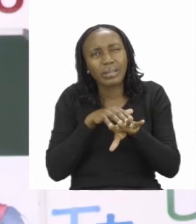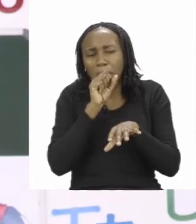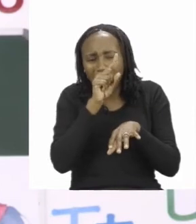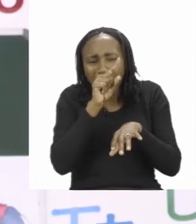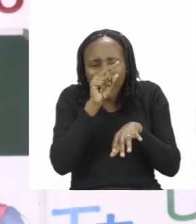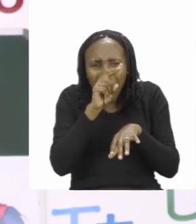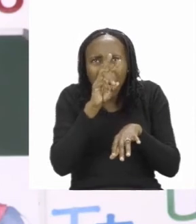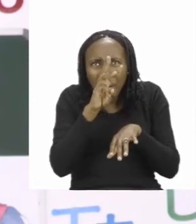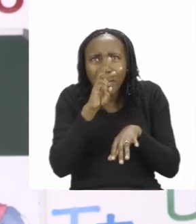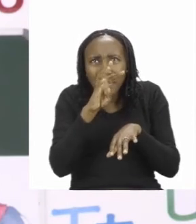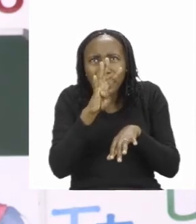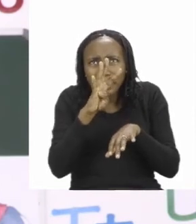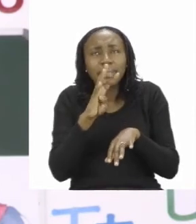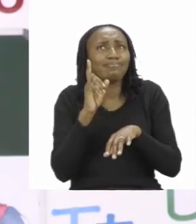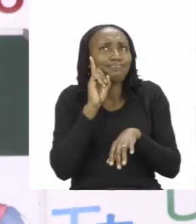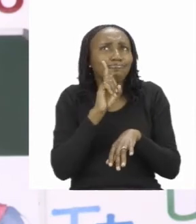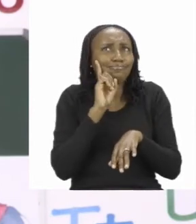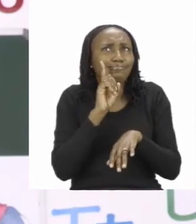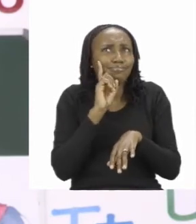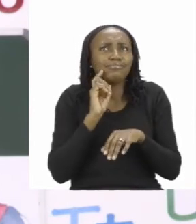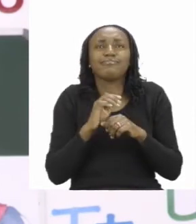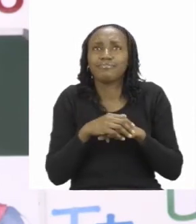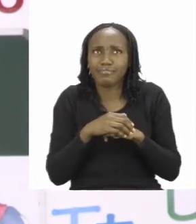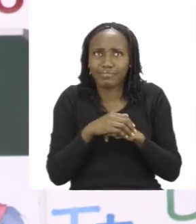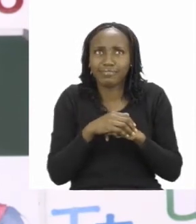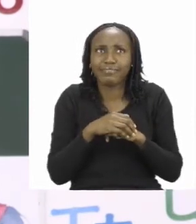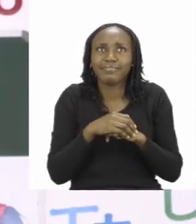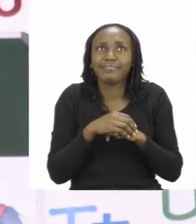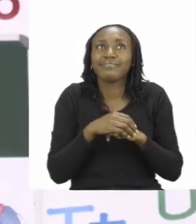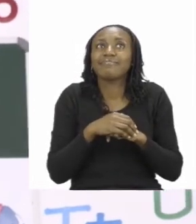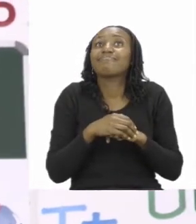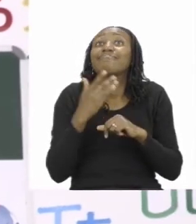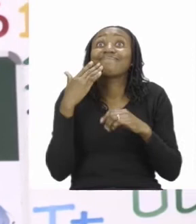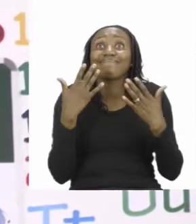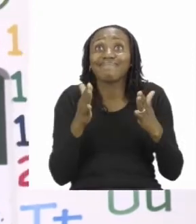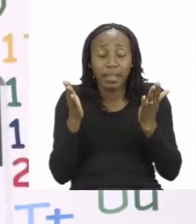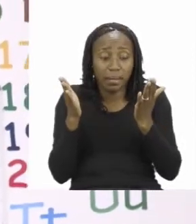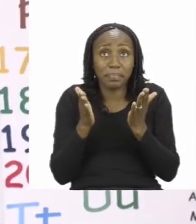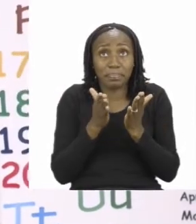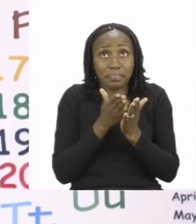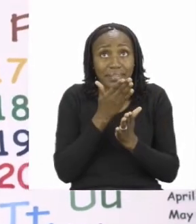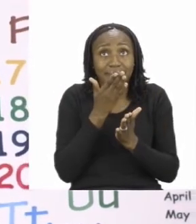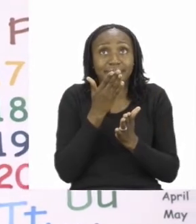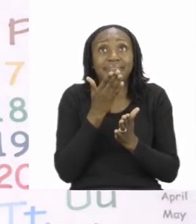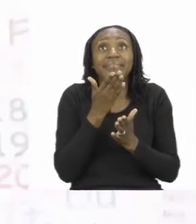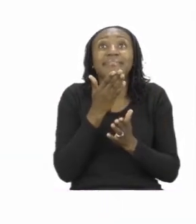of the animals carefully. When you're done with that one, we can move on to the next one on